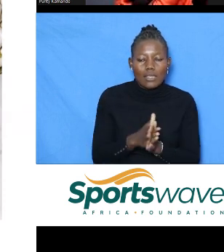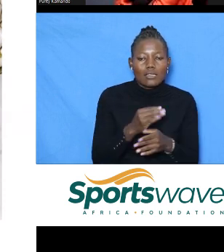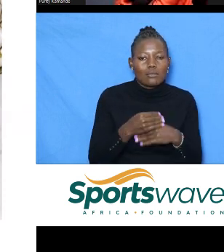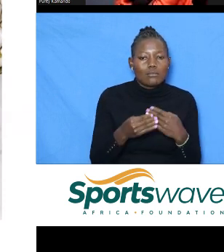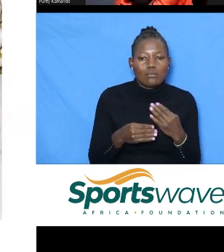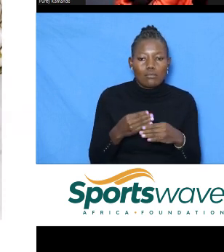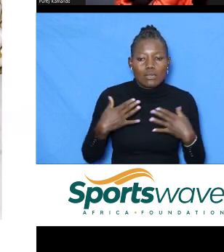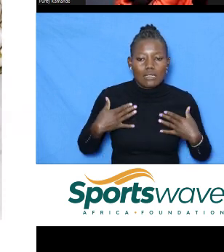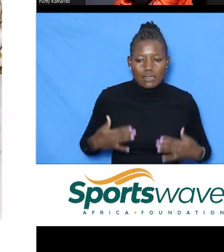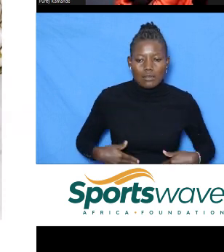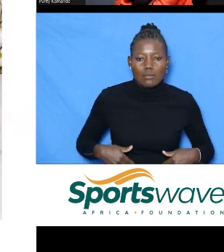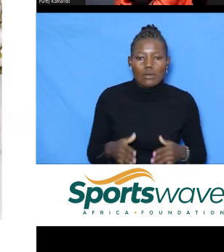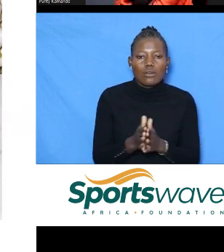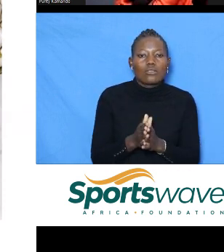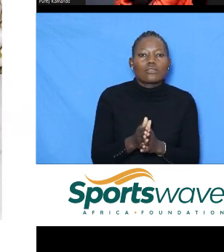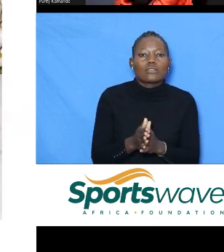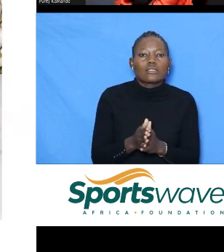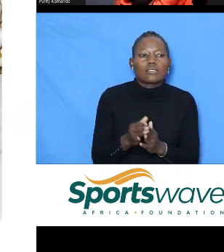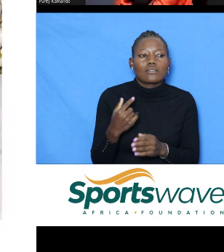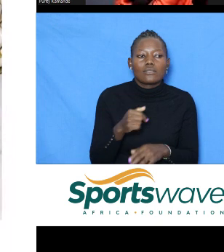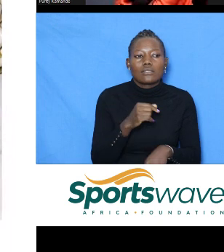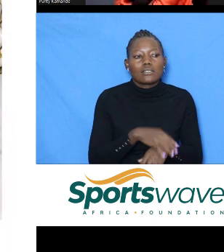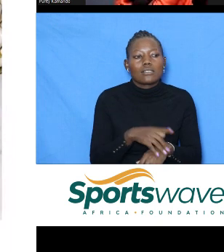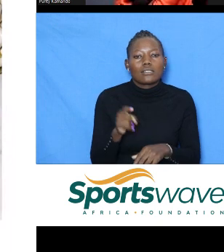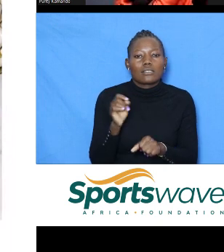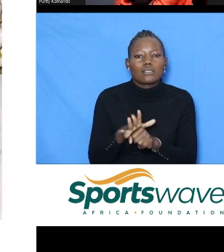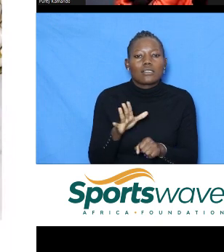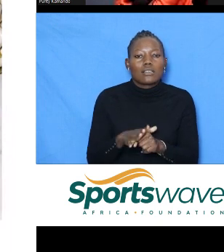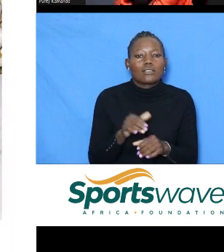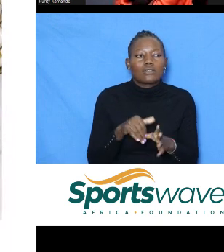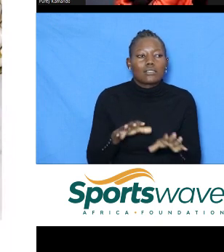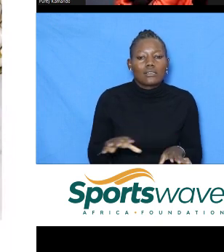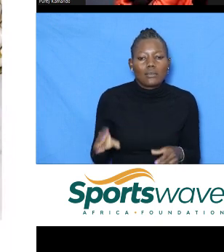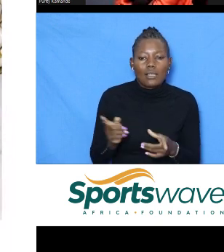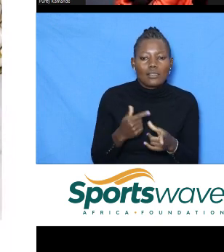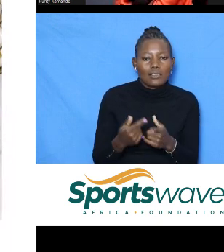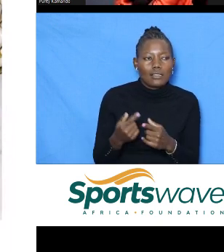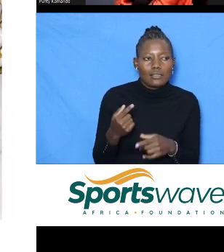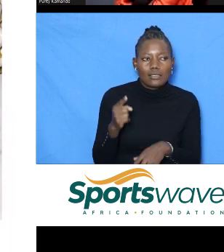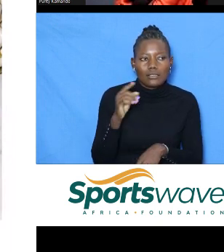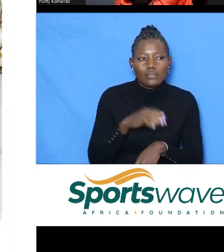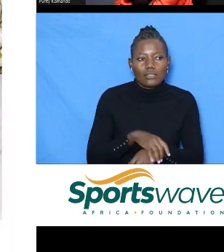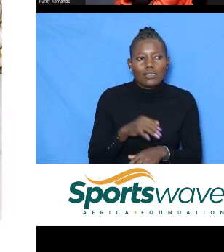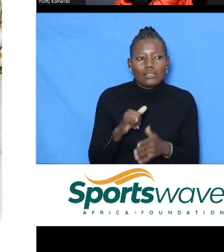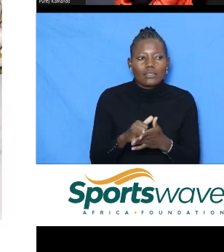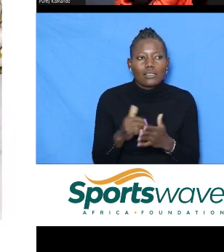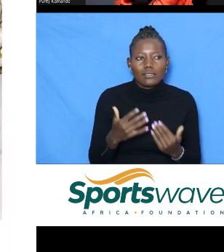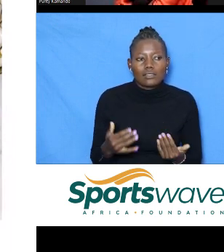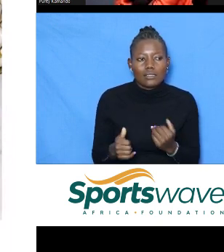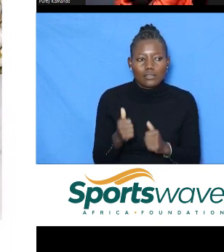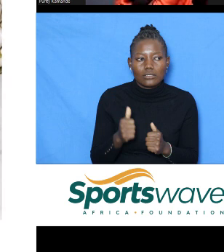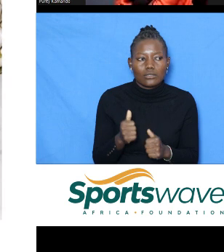market. You will find a range of these a lot in the market. Then you will find that products which make